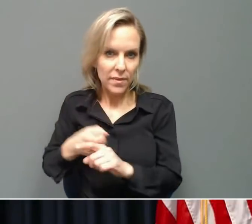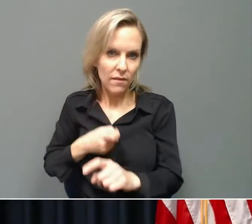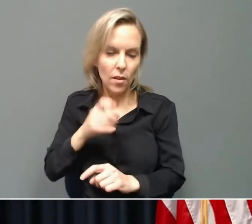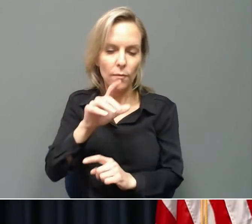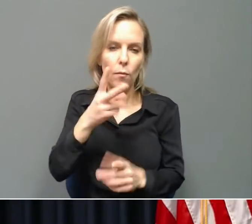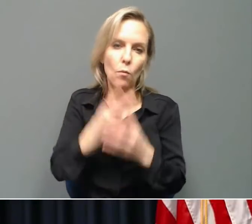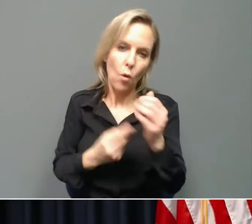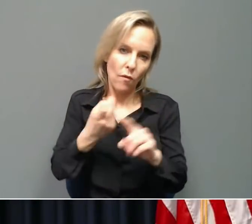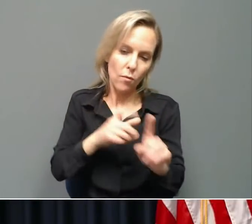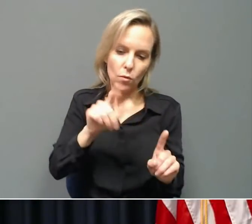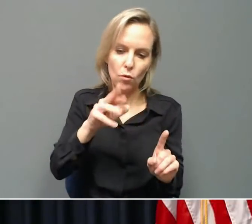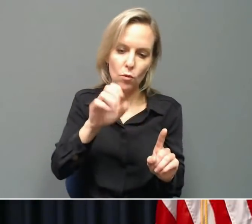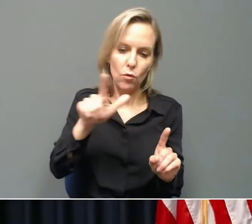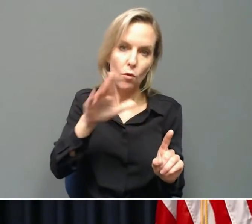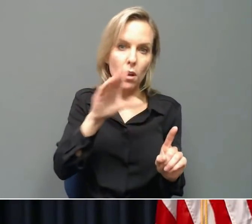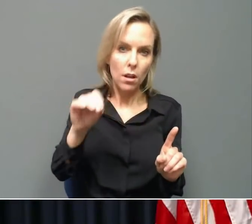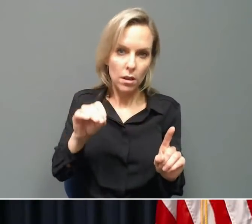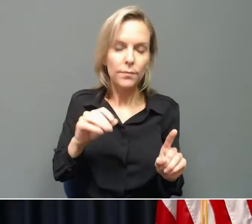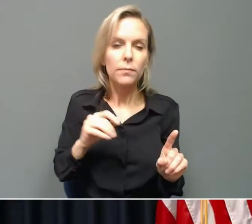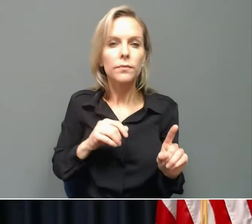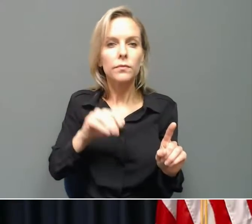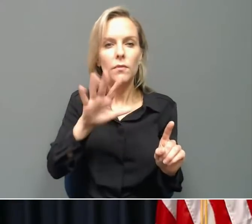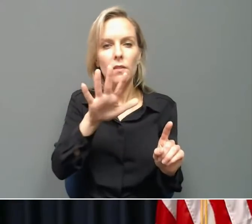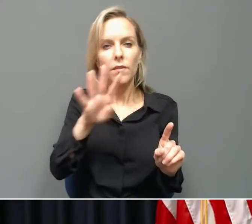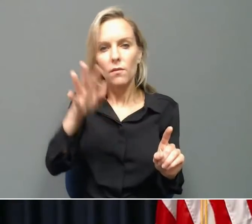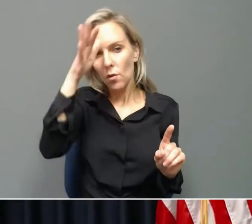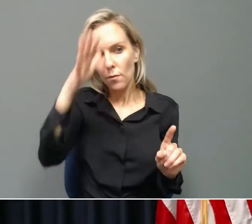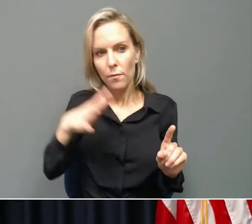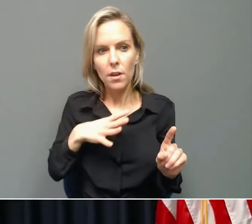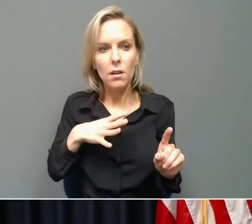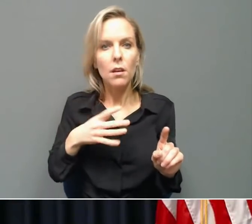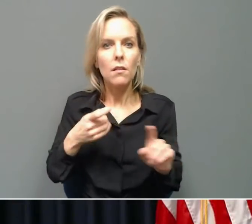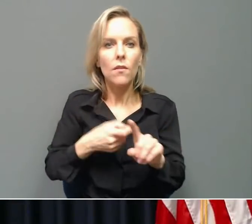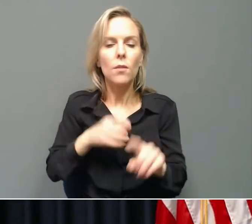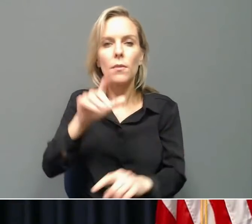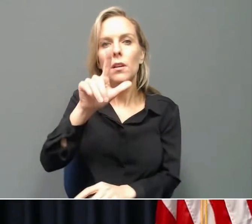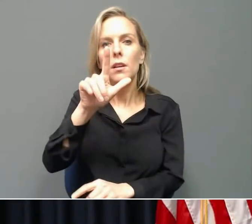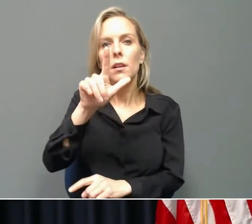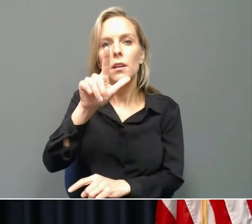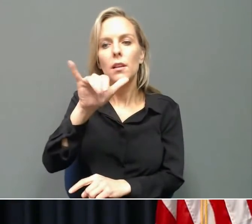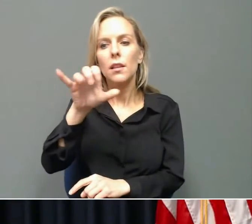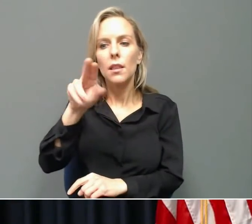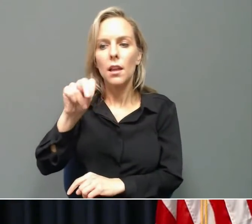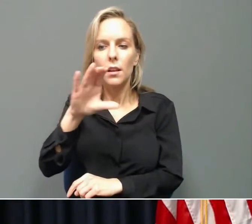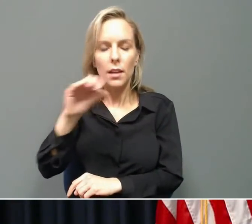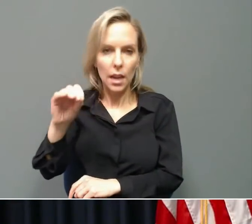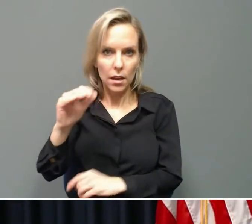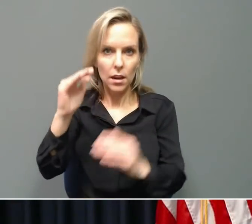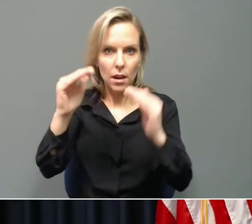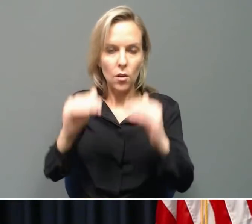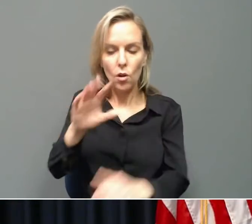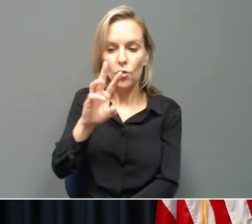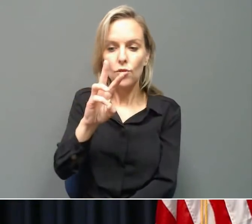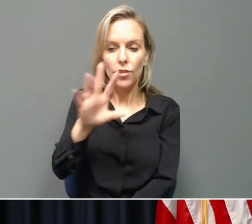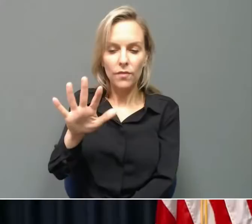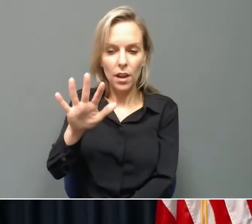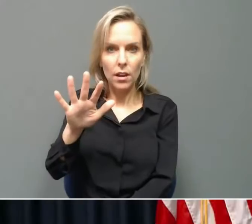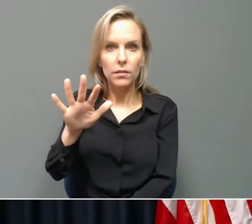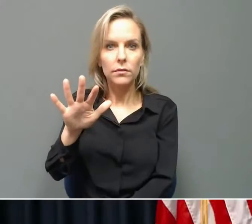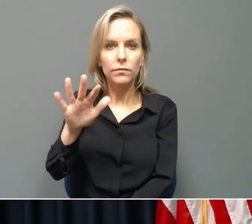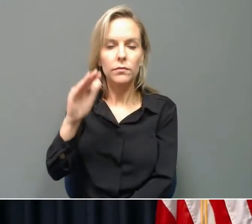County, a 54-year-old man from Lyon County, a 65-year-old and